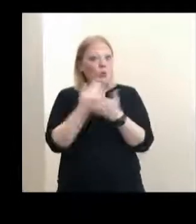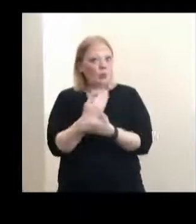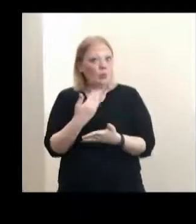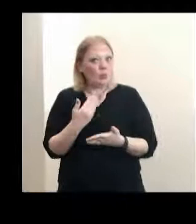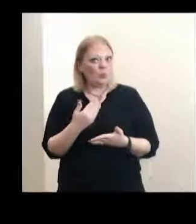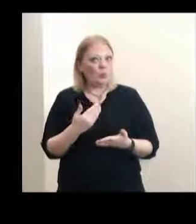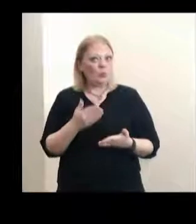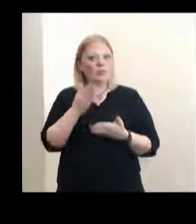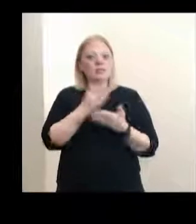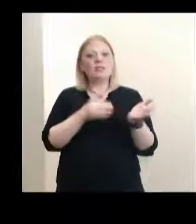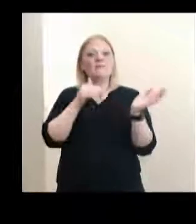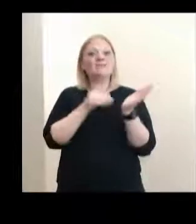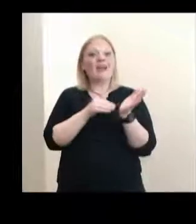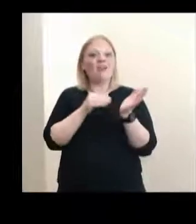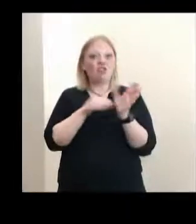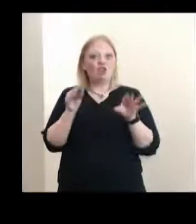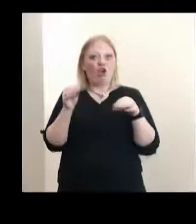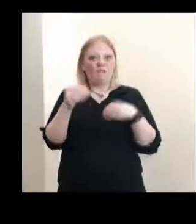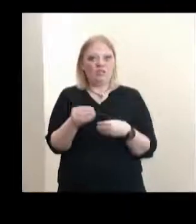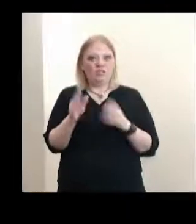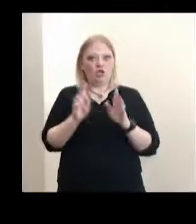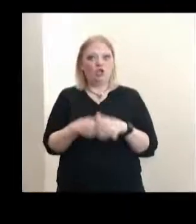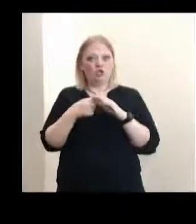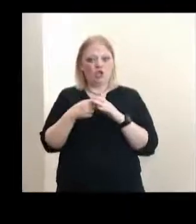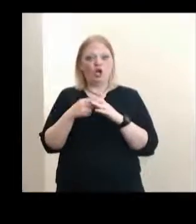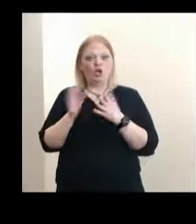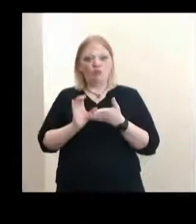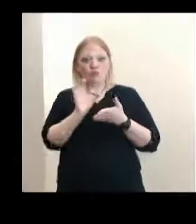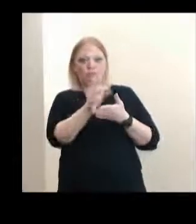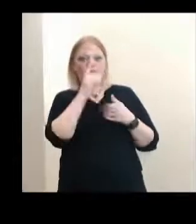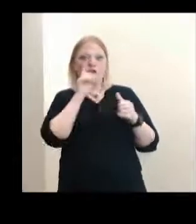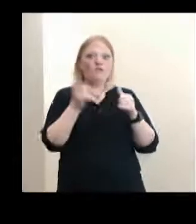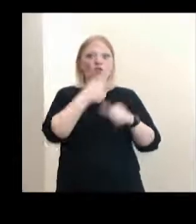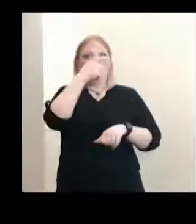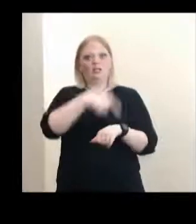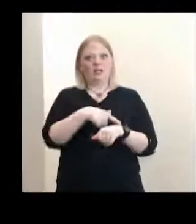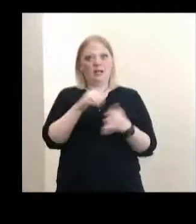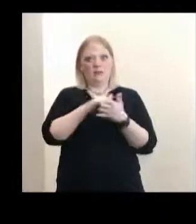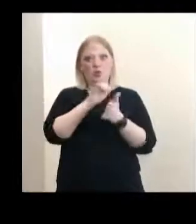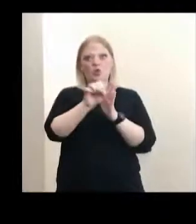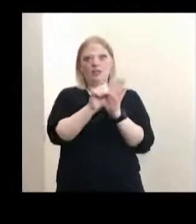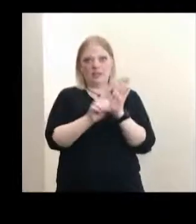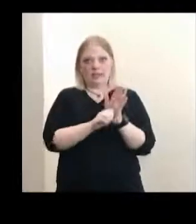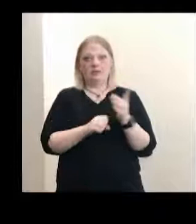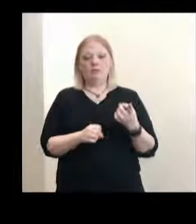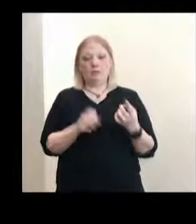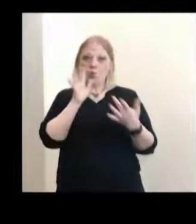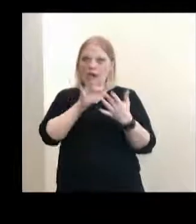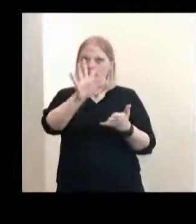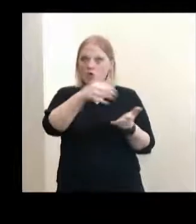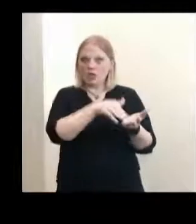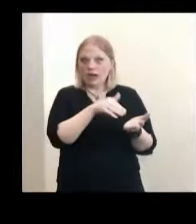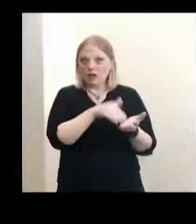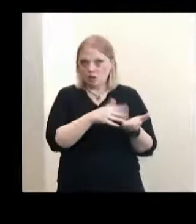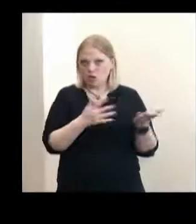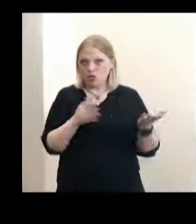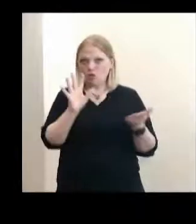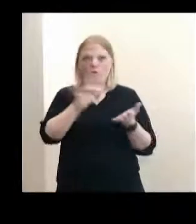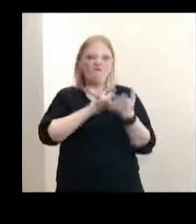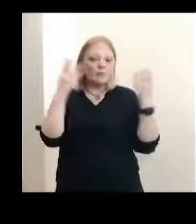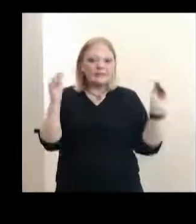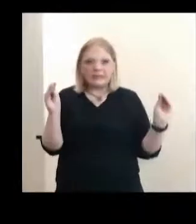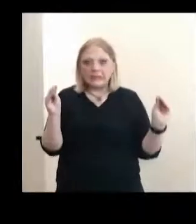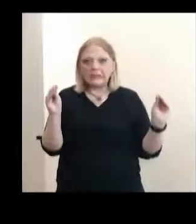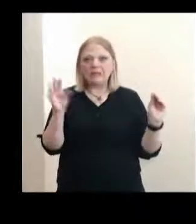Some physician practices are starting to receive doses for the first time from New York State. So you should contact your doctor, contact your